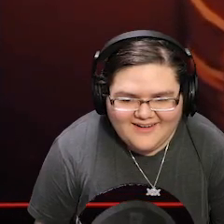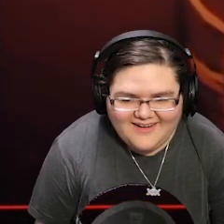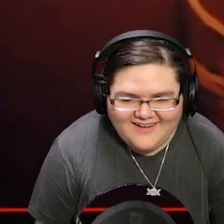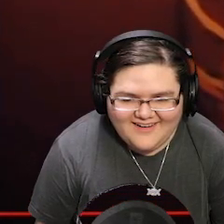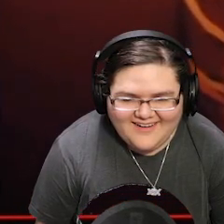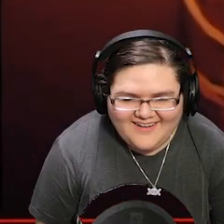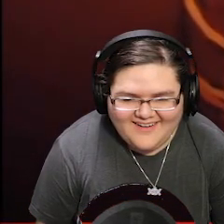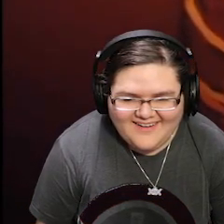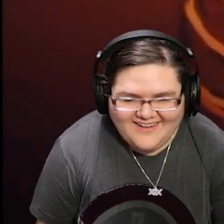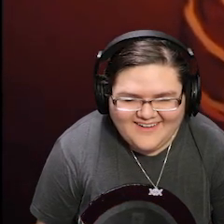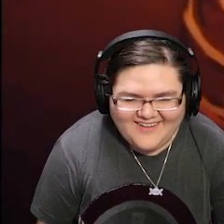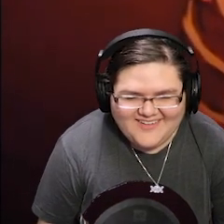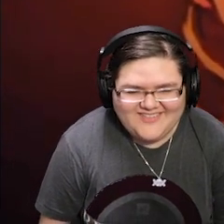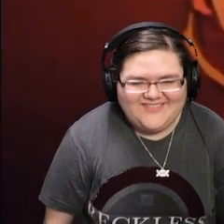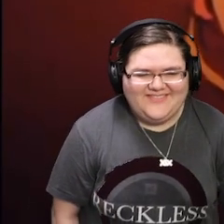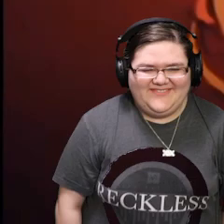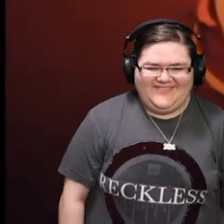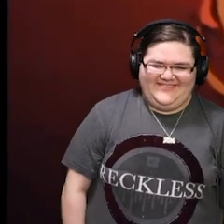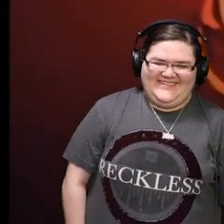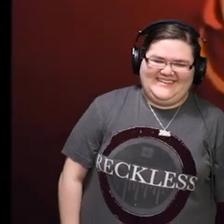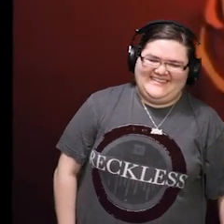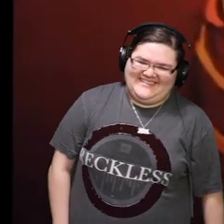man.